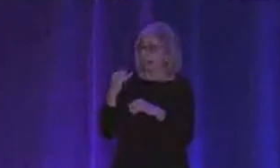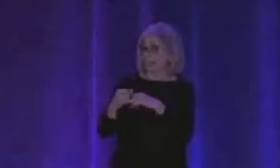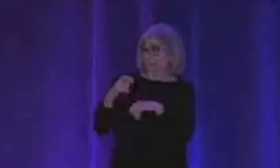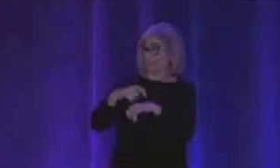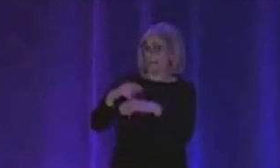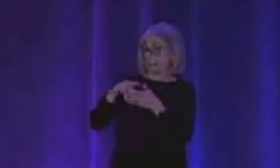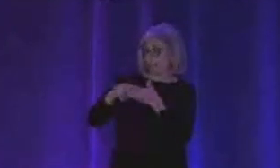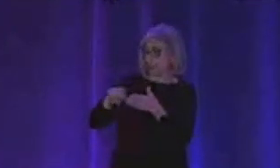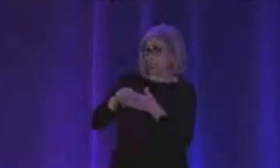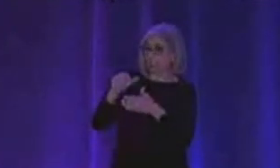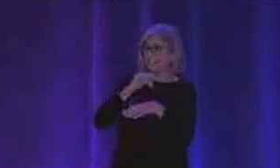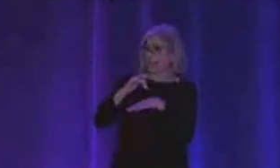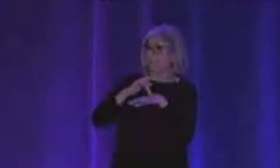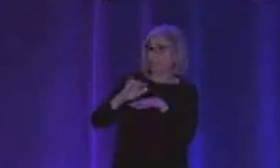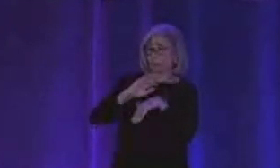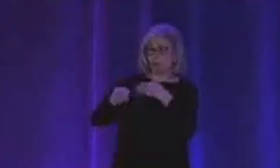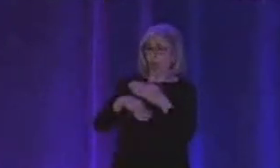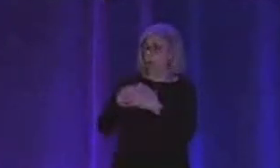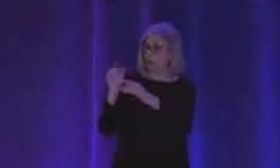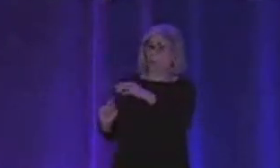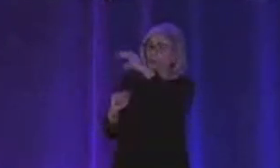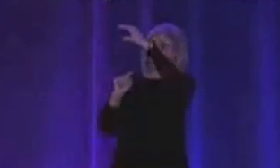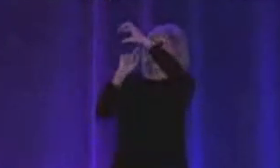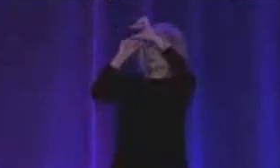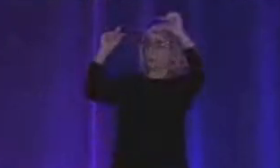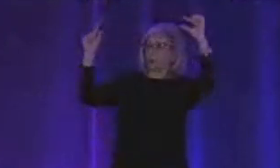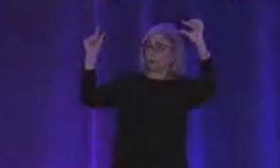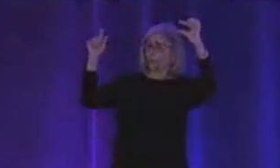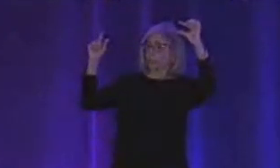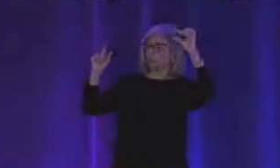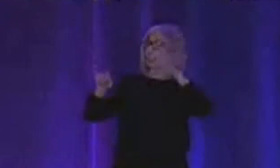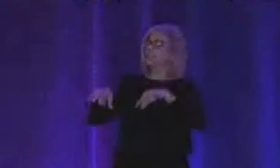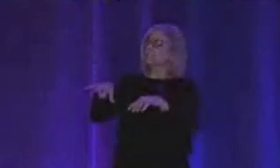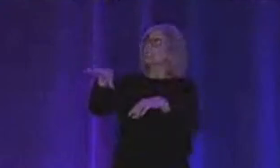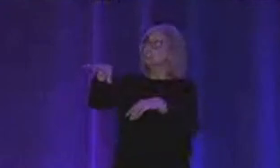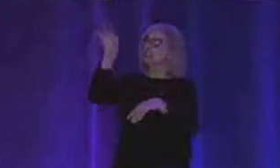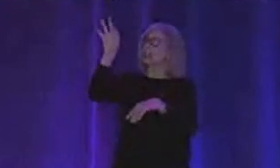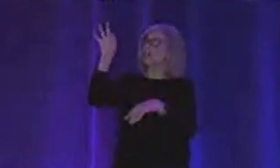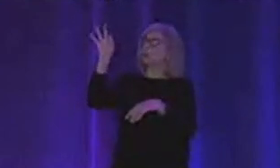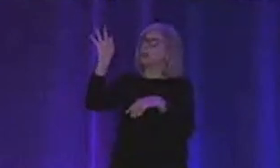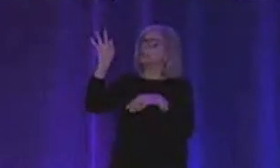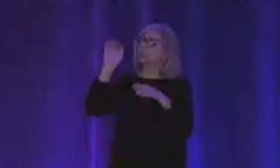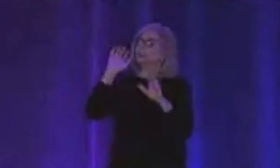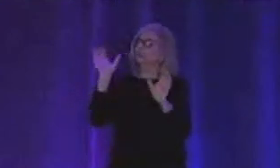isn't available in all of the browsers yet, but it's called discoverable credentials